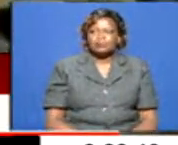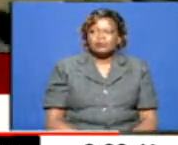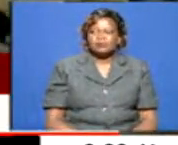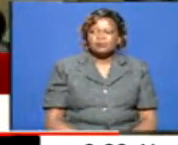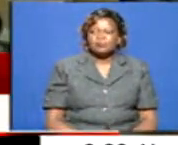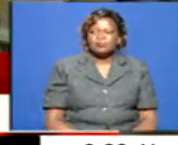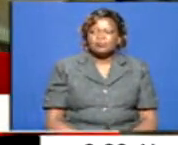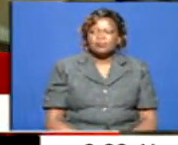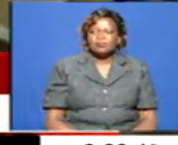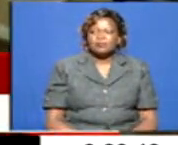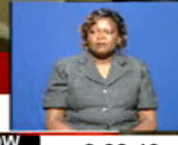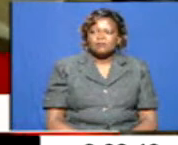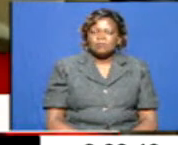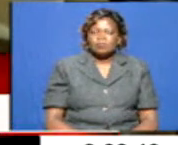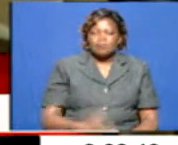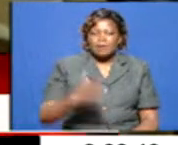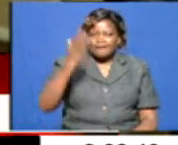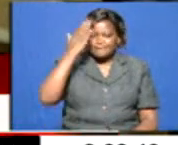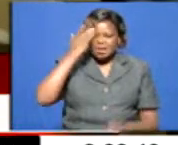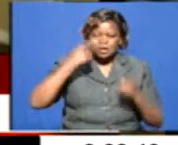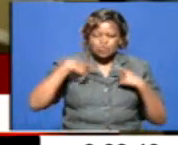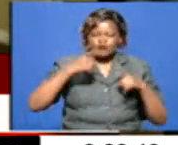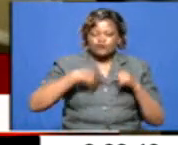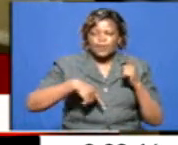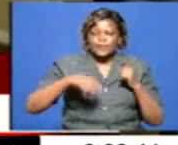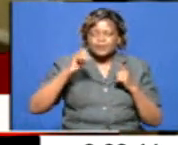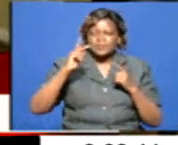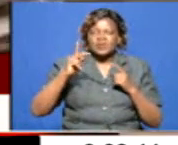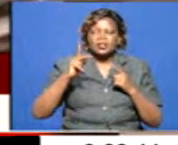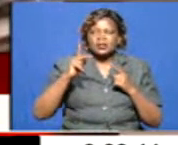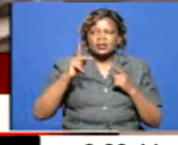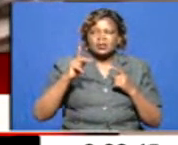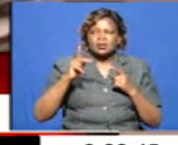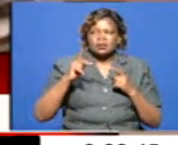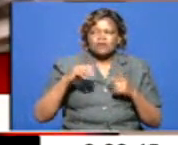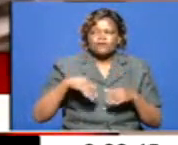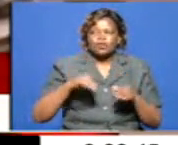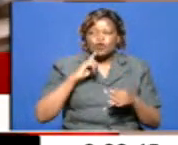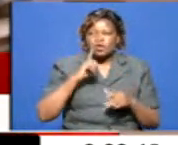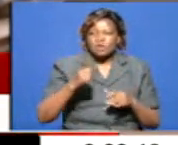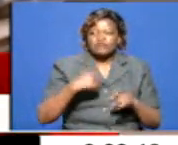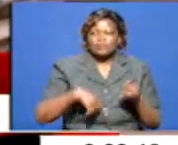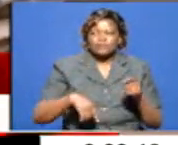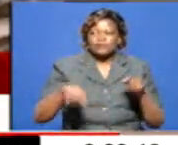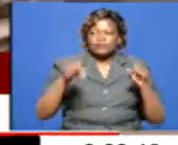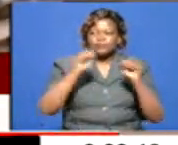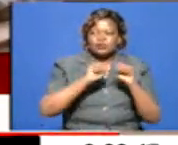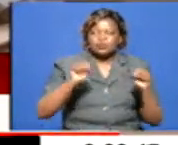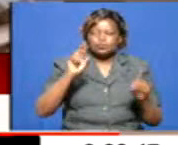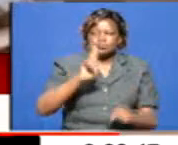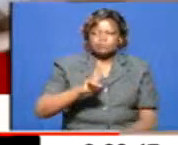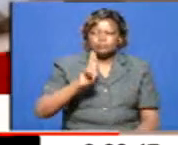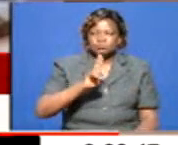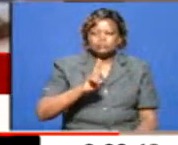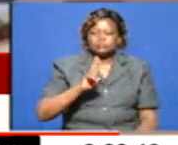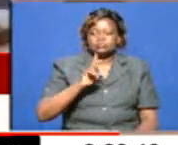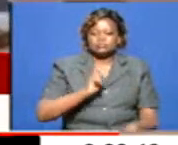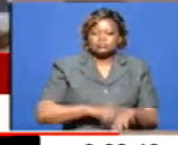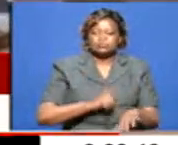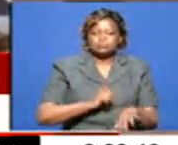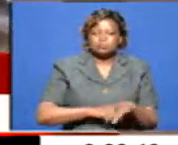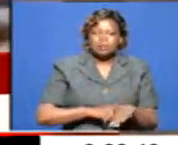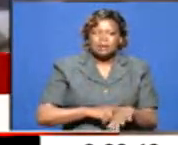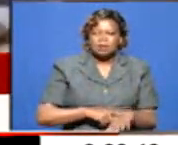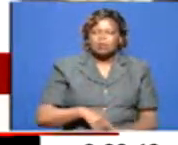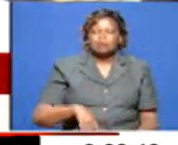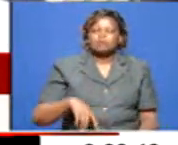Monday's announcement by the Central Bank of Kenya is in line with a directive by President Uhuru Kenyatta during the Mashujaa Day